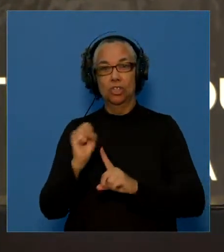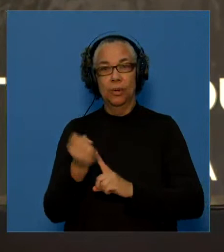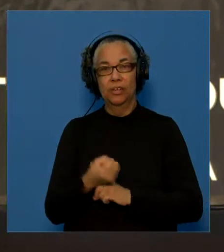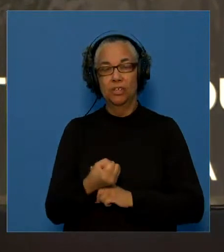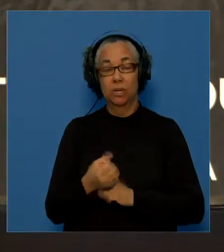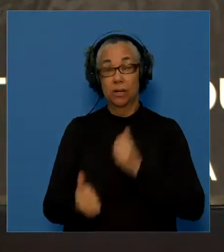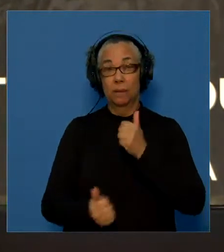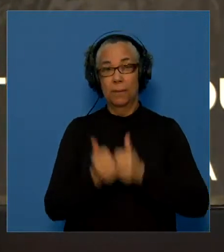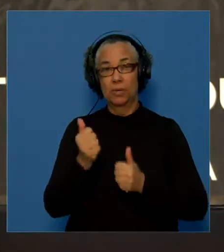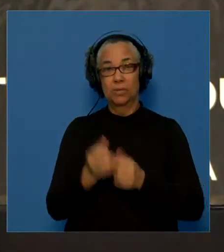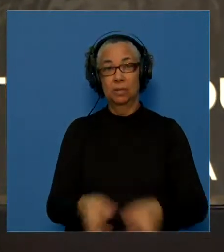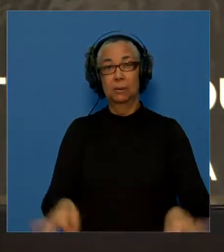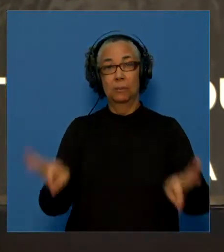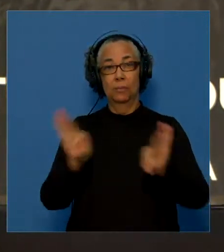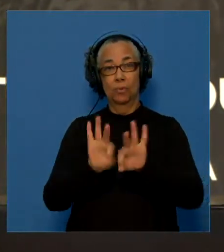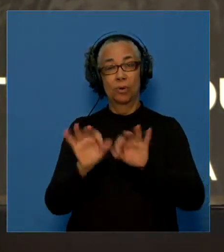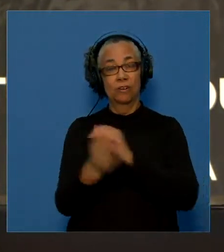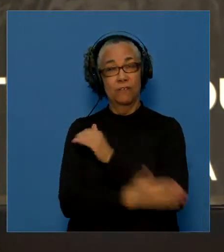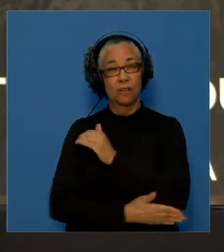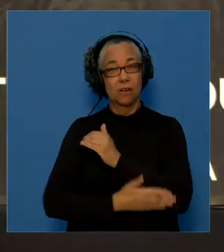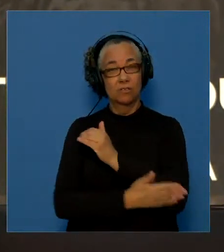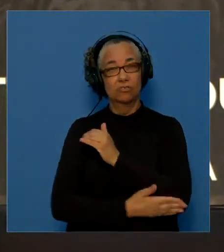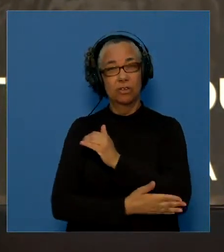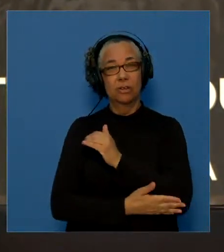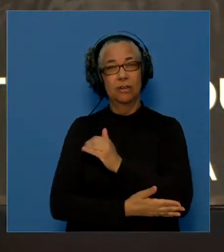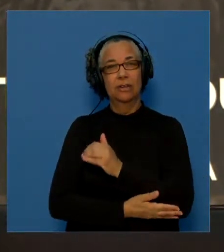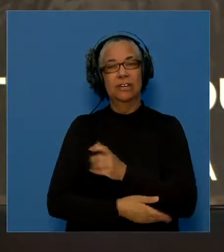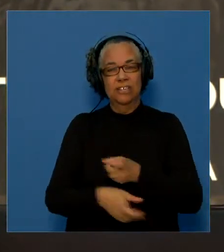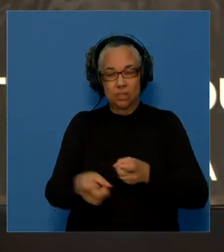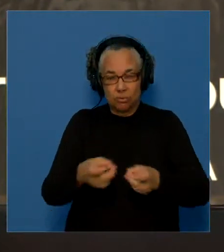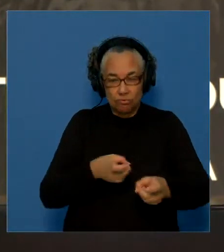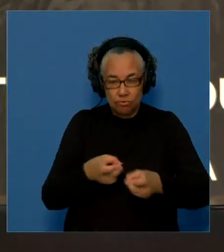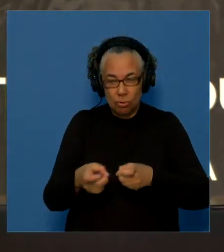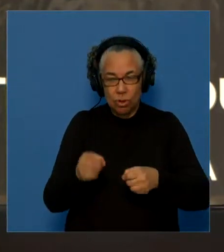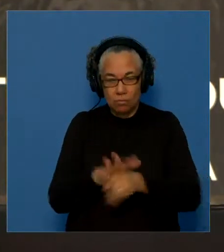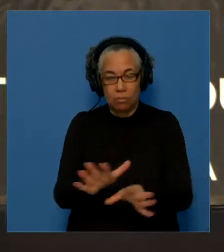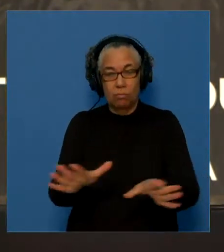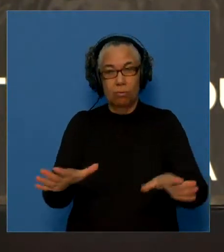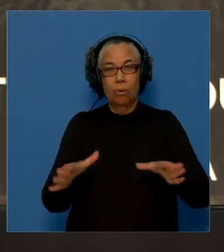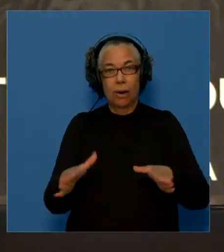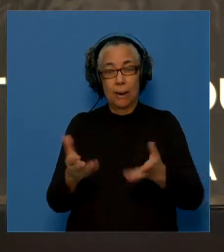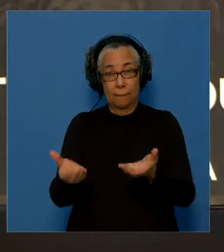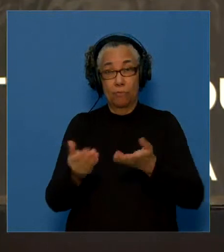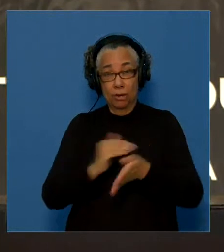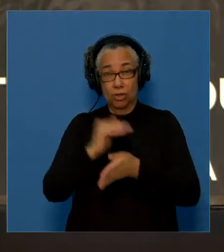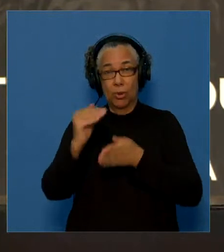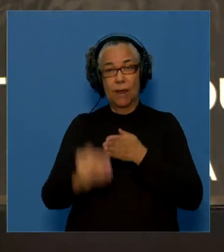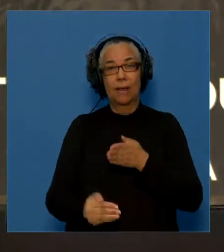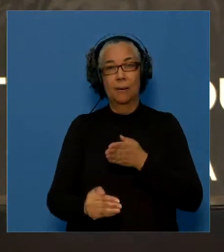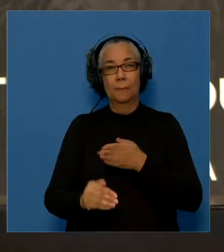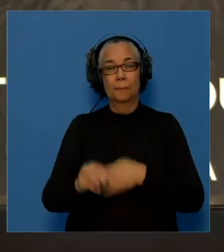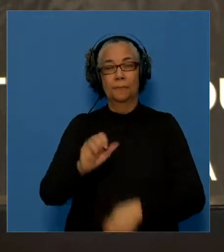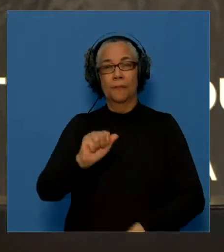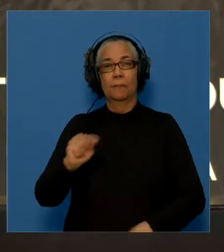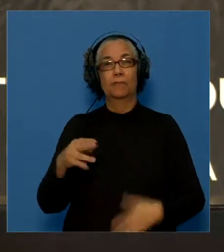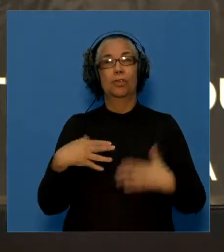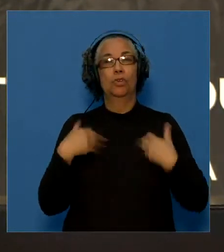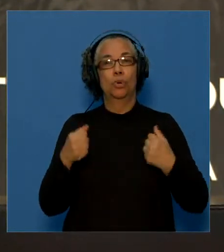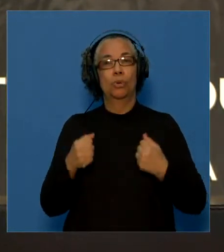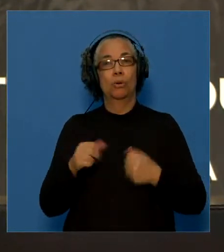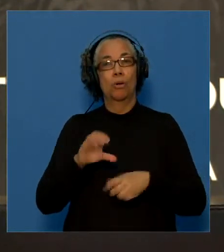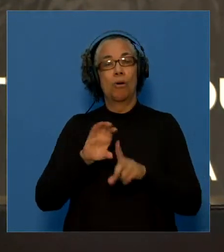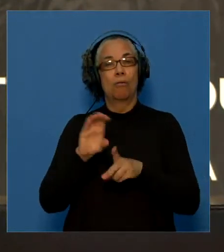for the country is to curtail this current outbreak and bring it to an end. The Ministry of Youth, Culture, and Sports is working